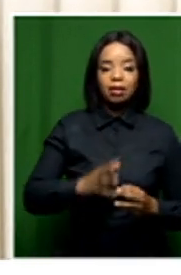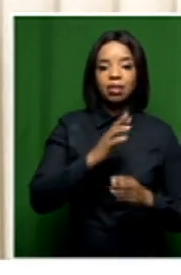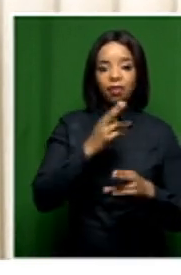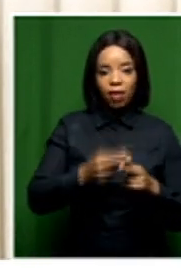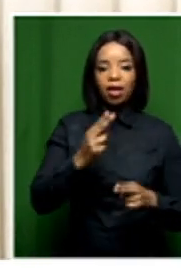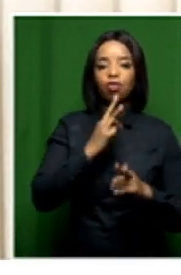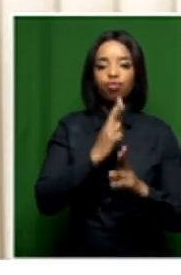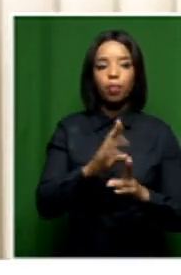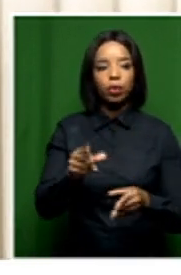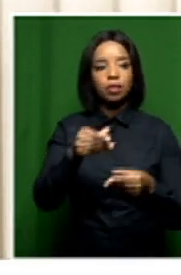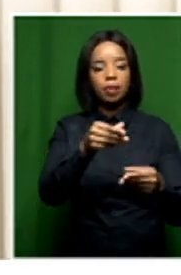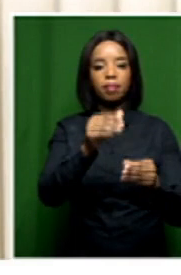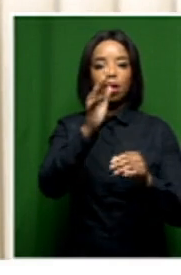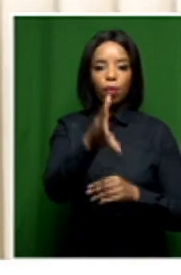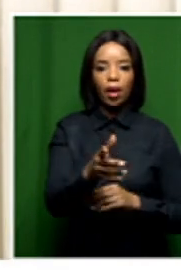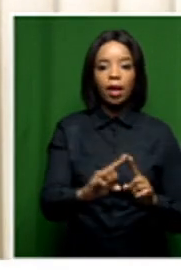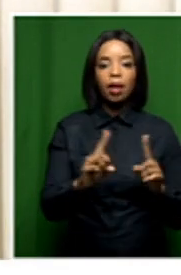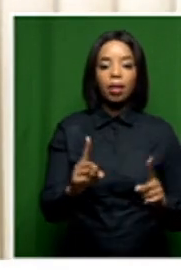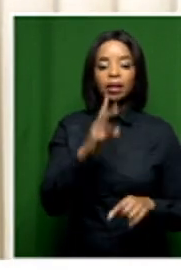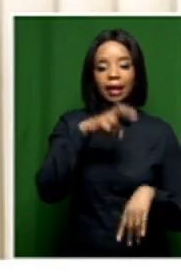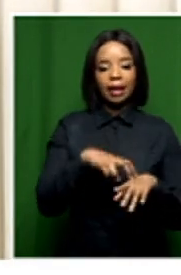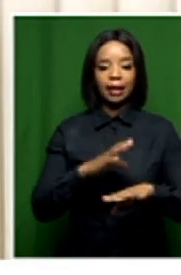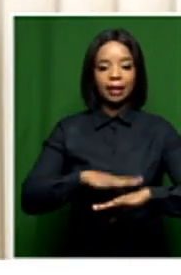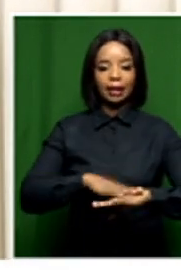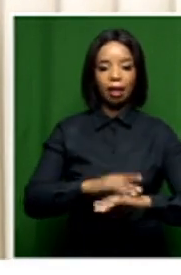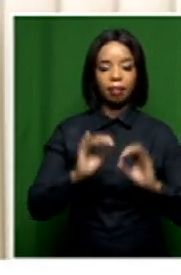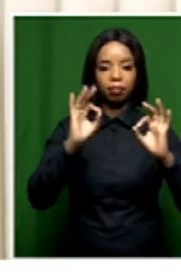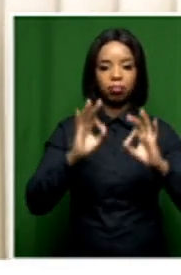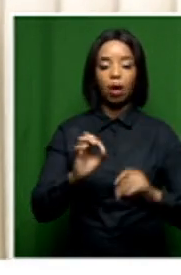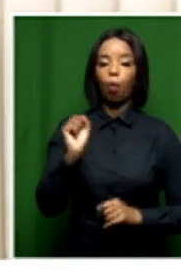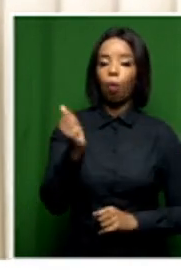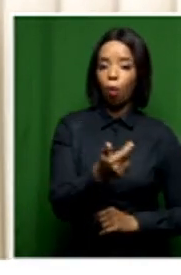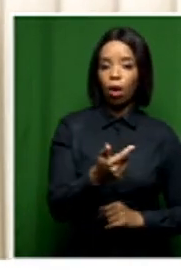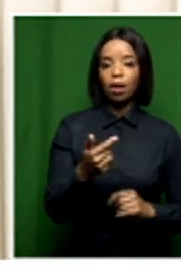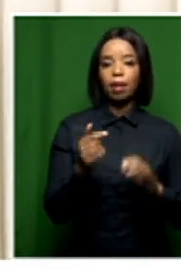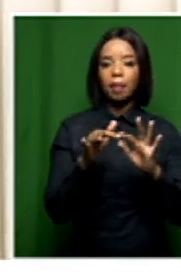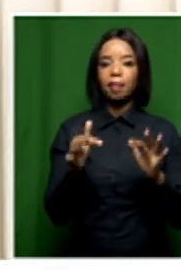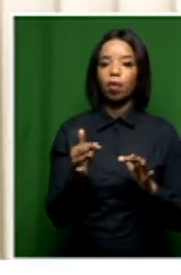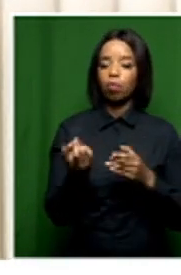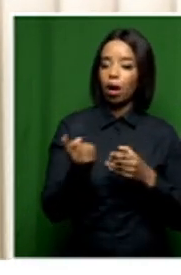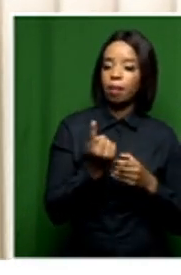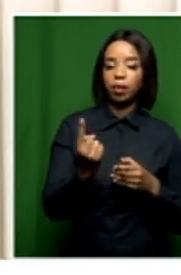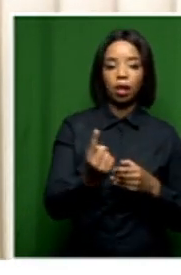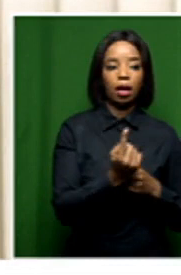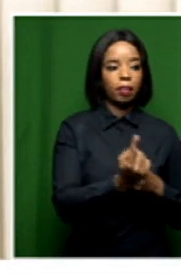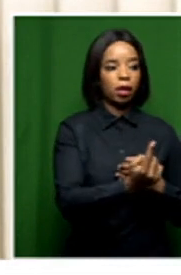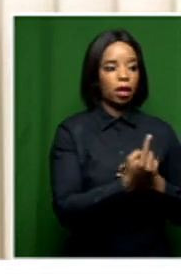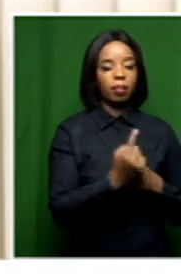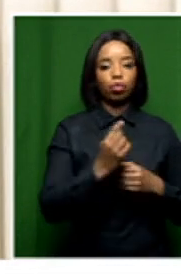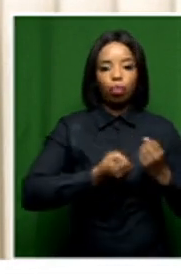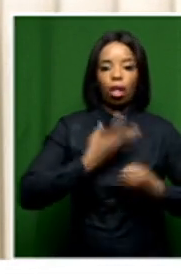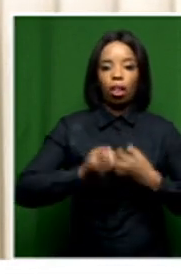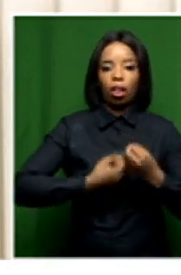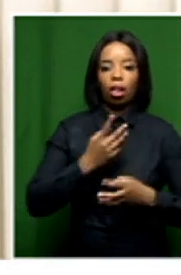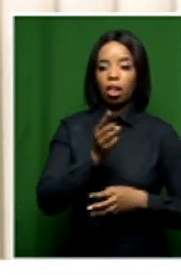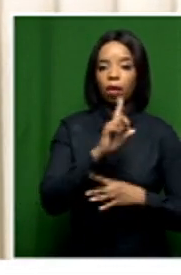within a short amount of time, and all the parties coming to contribute to what is required with them. But all in